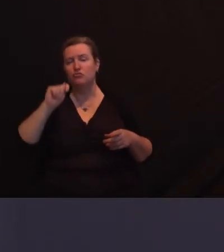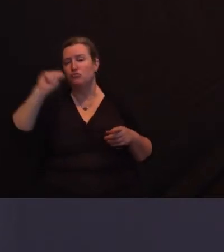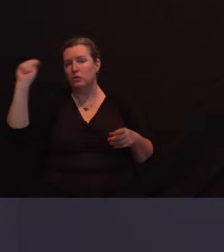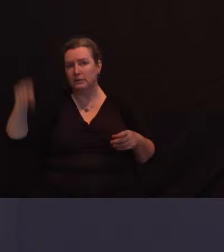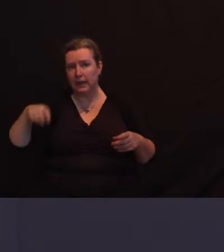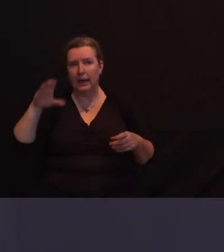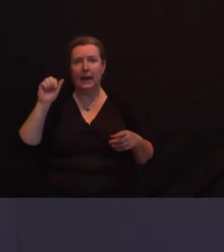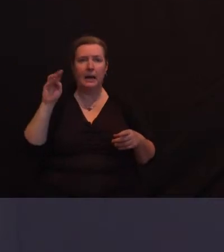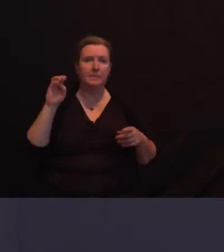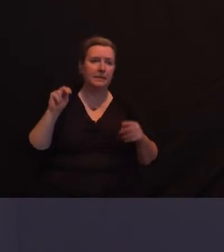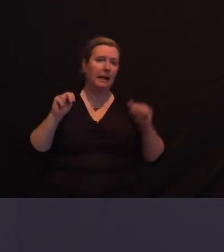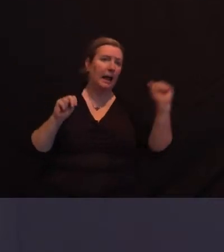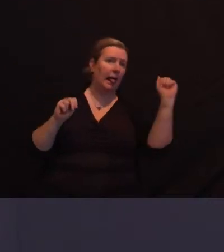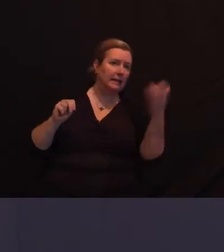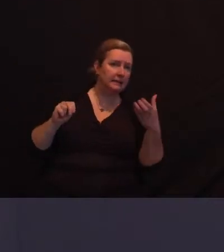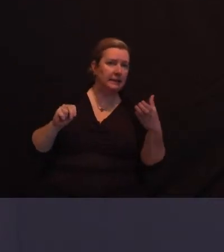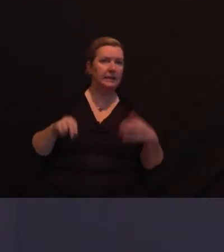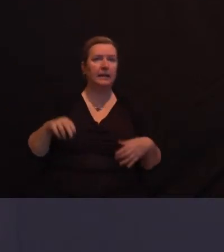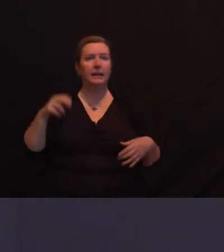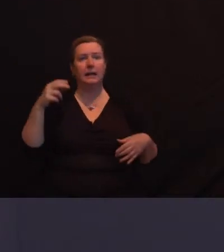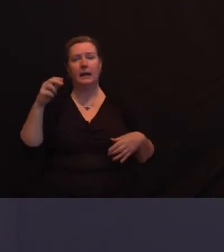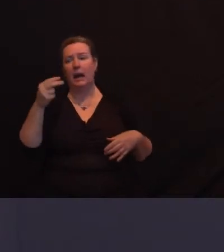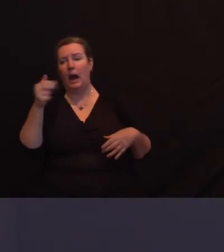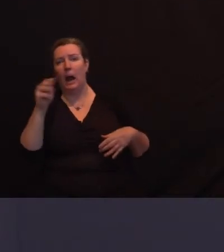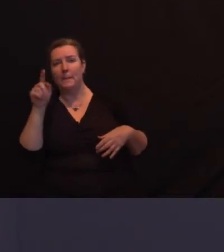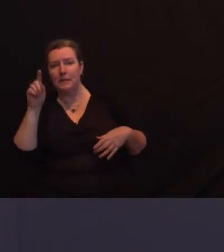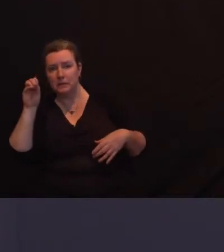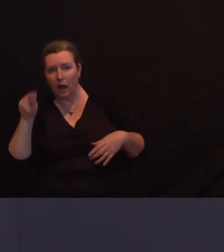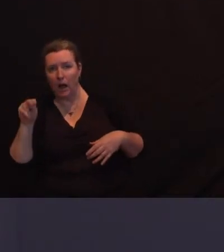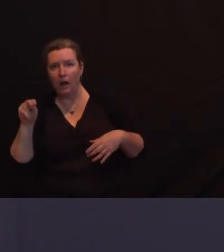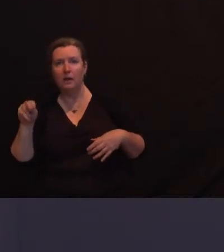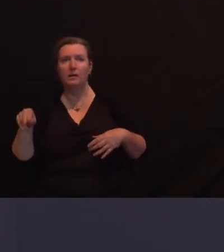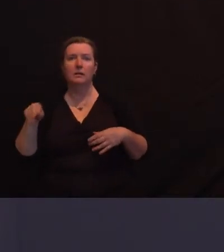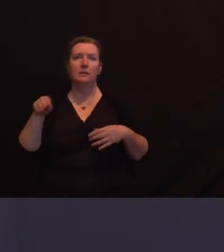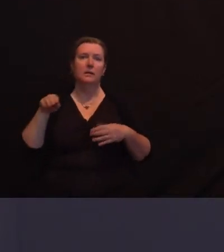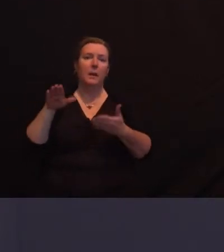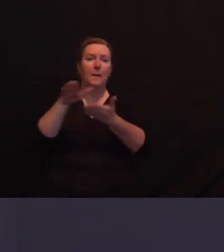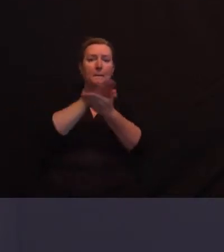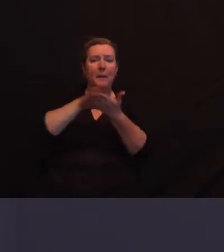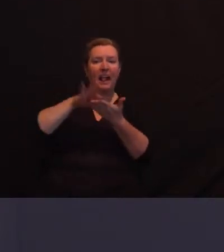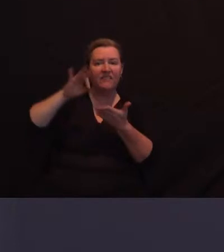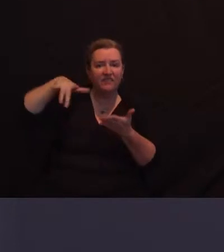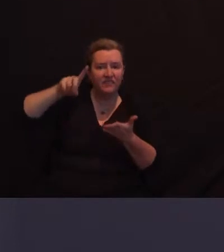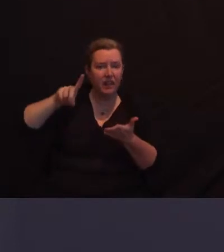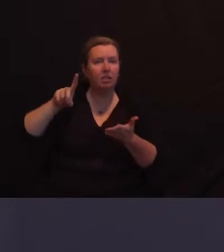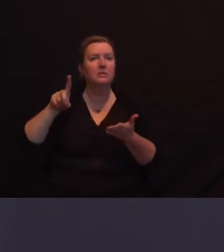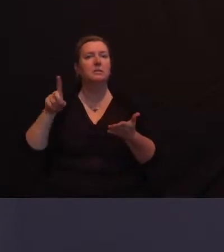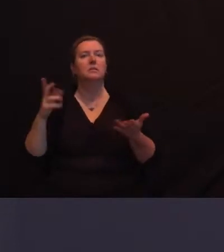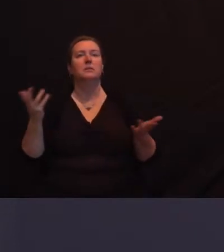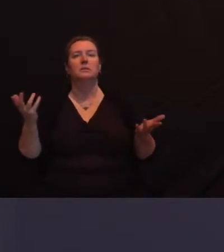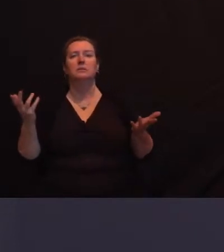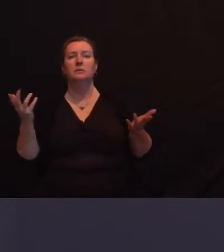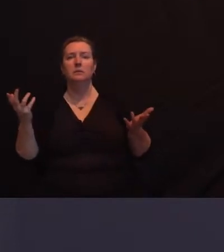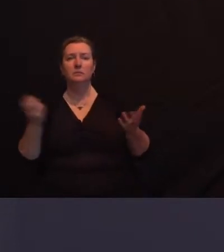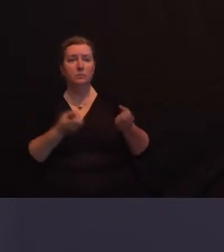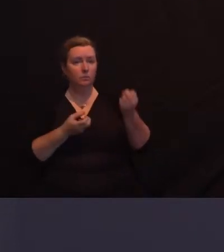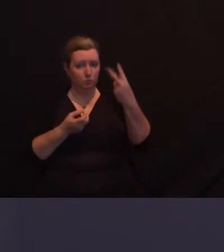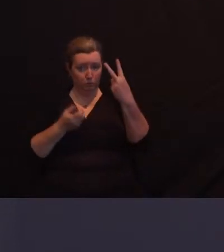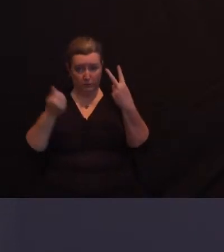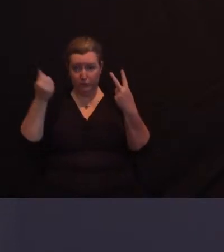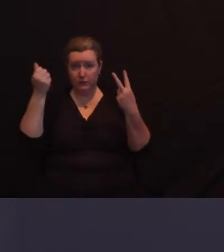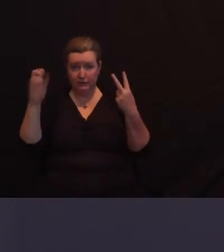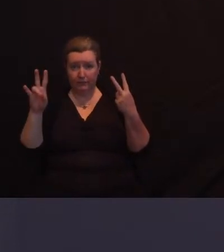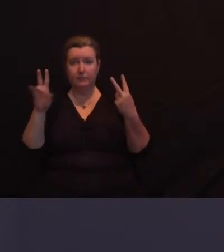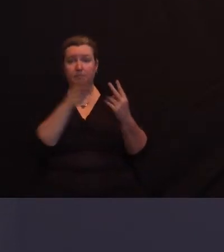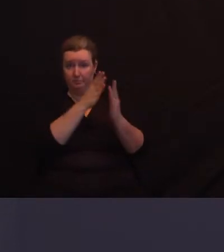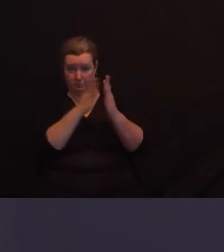Hamilton, Plainfield, and Woodbridge. Currently, 53% of the 12 to 17-year-olds have received at